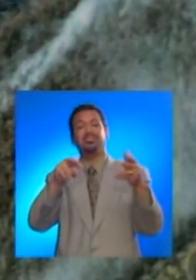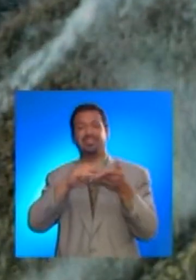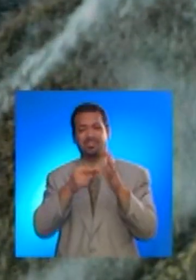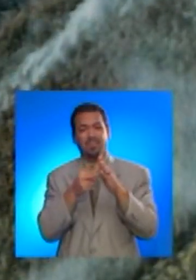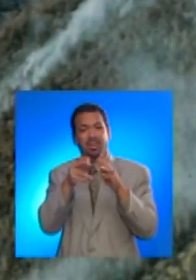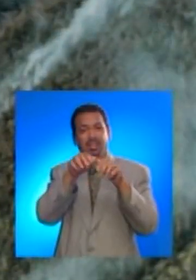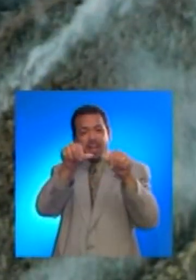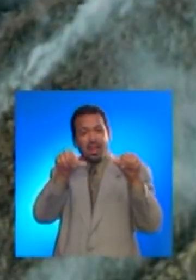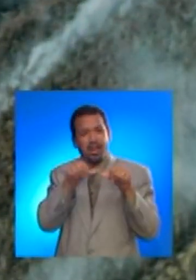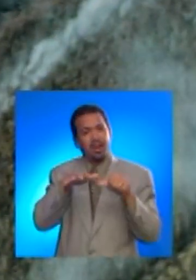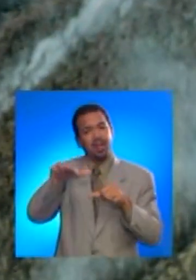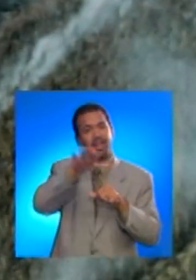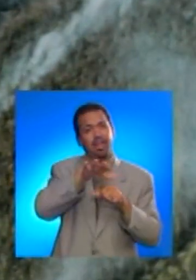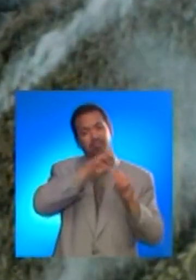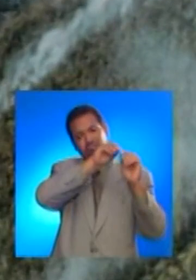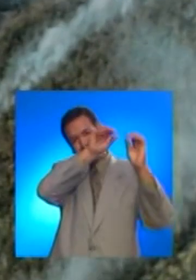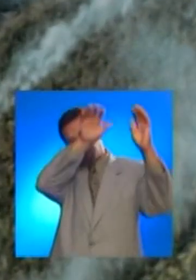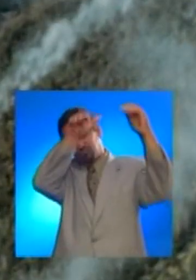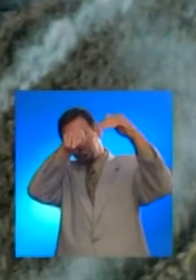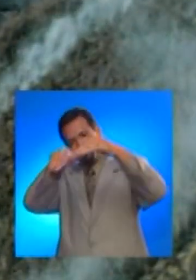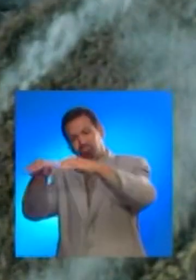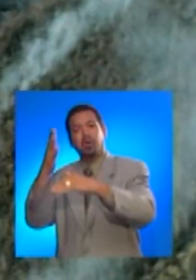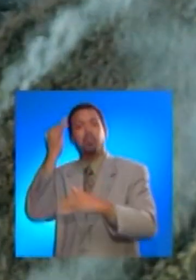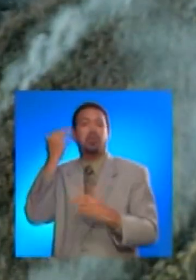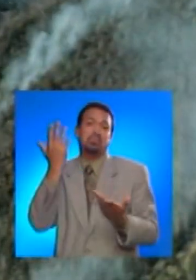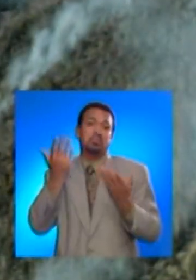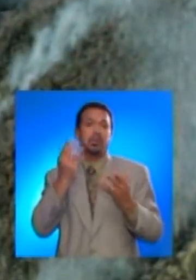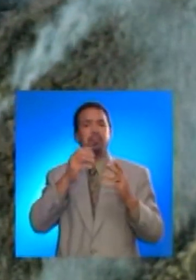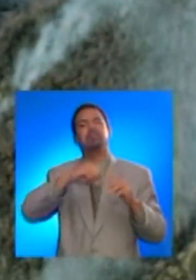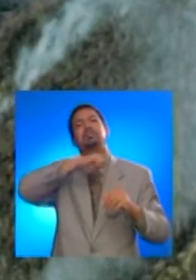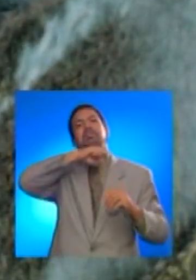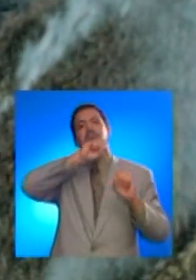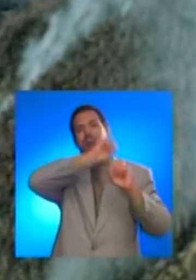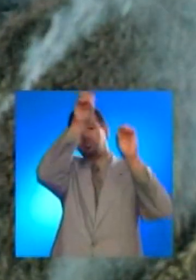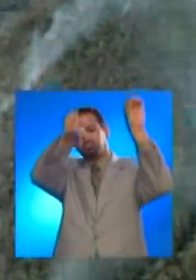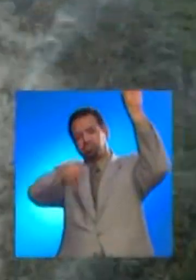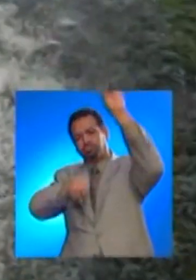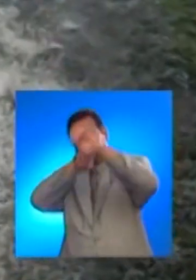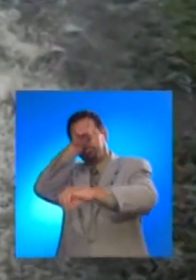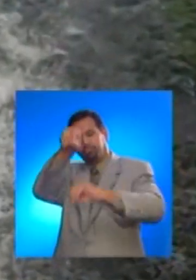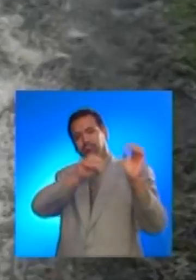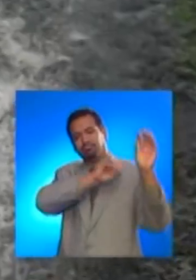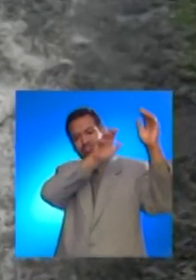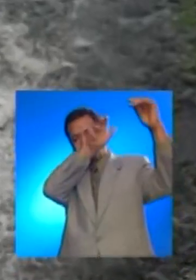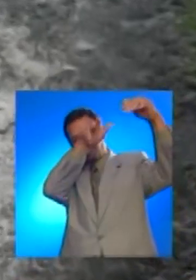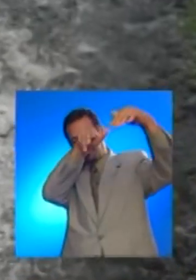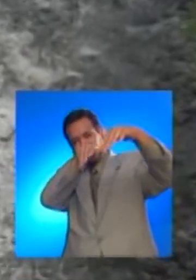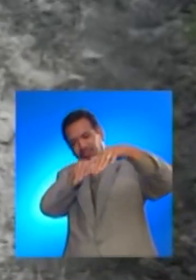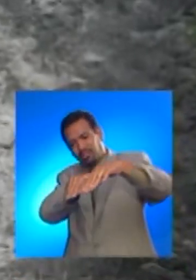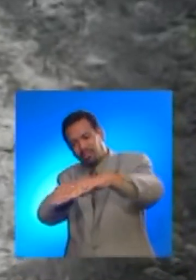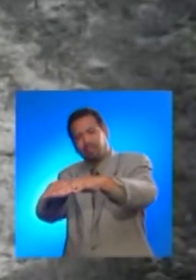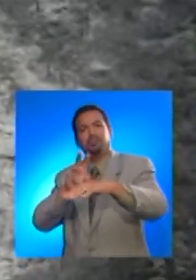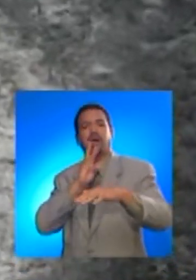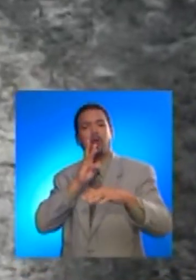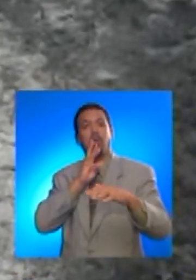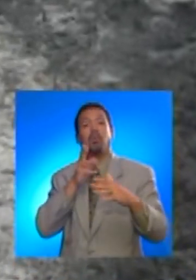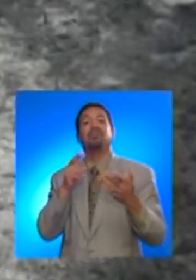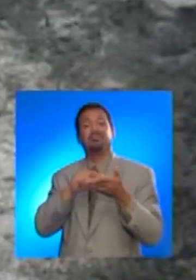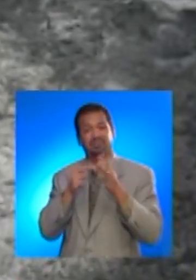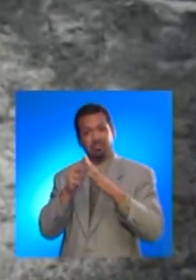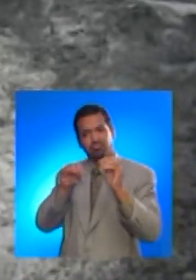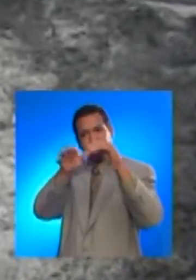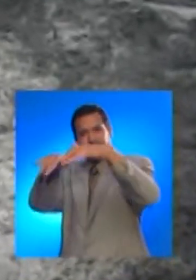local tsunami can be produced either by debris avalanche reaching the ocean or part of the volcano collapsing into the ocean. In